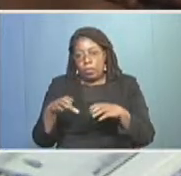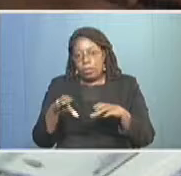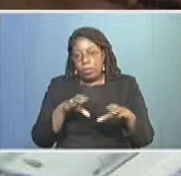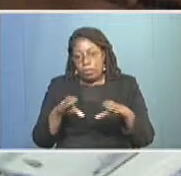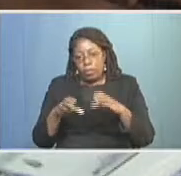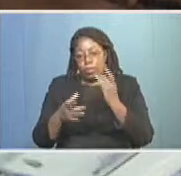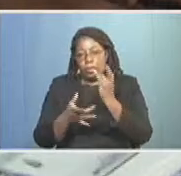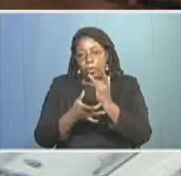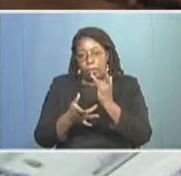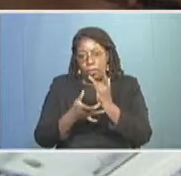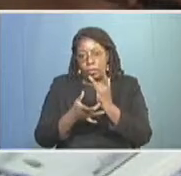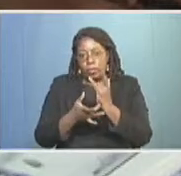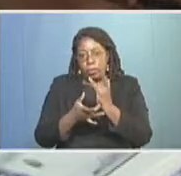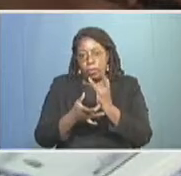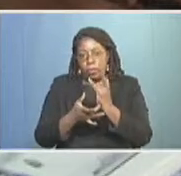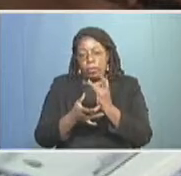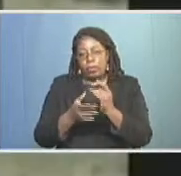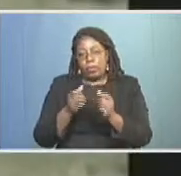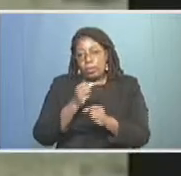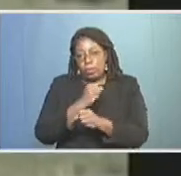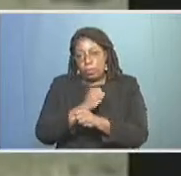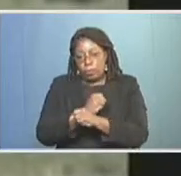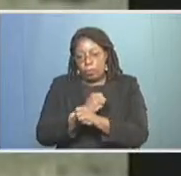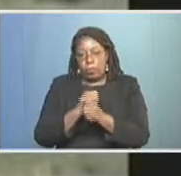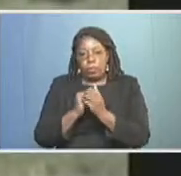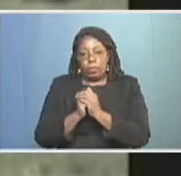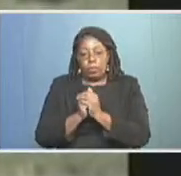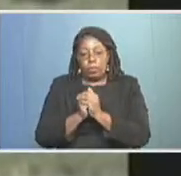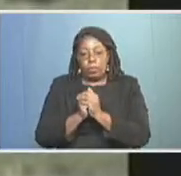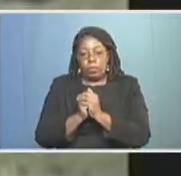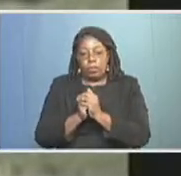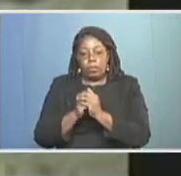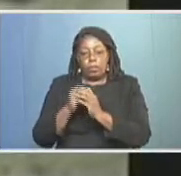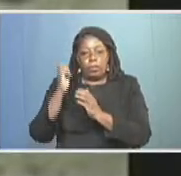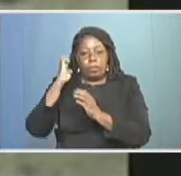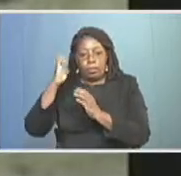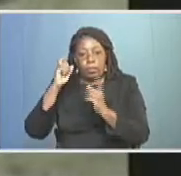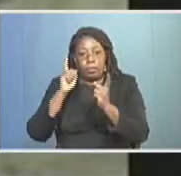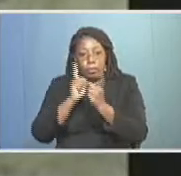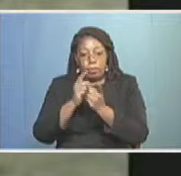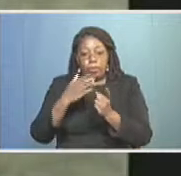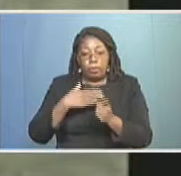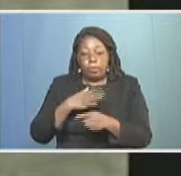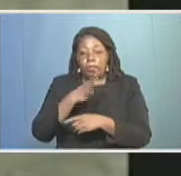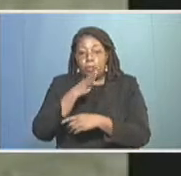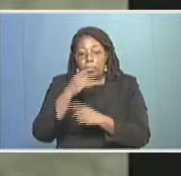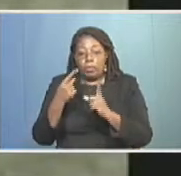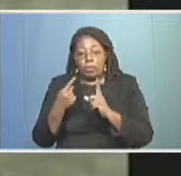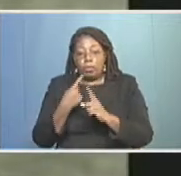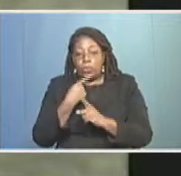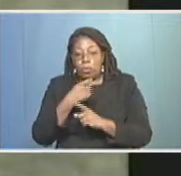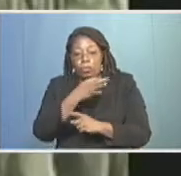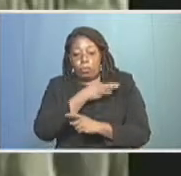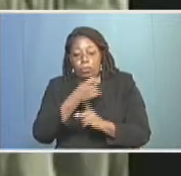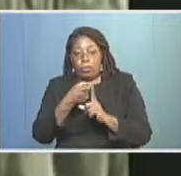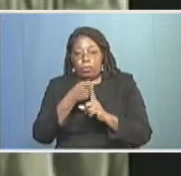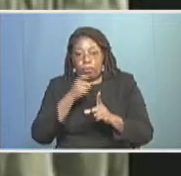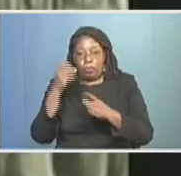technological work in the Signal Corps. And he met my mom, who had volunteered from the